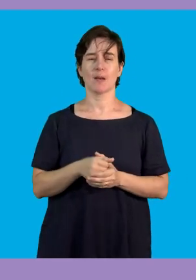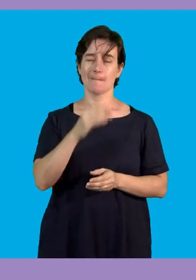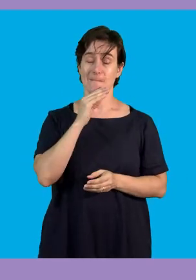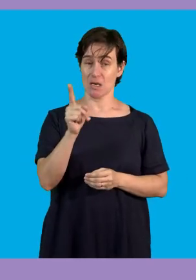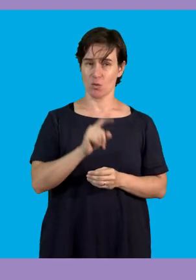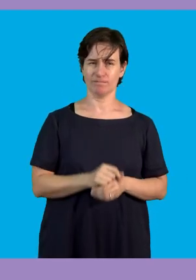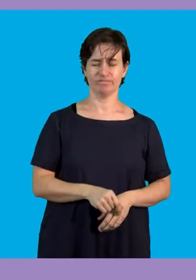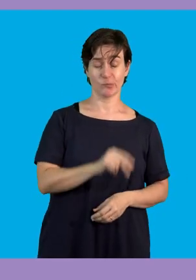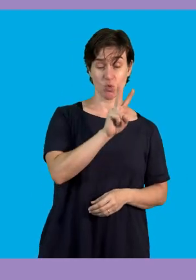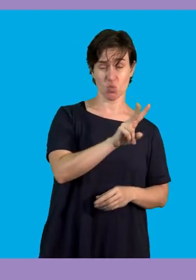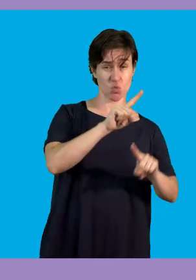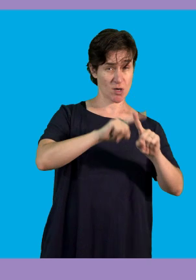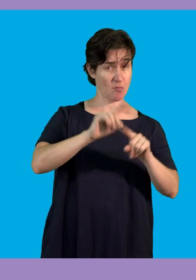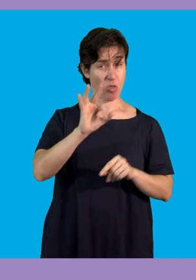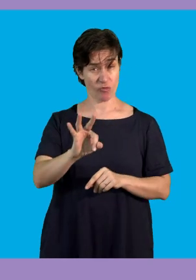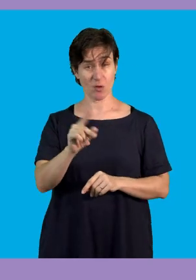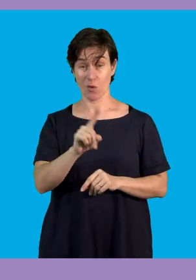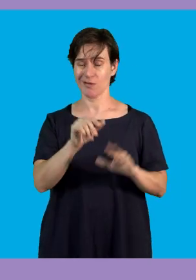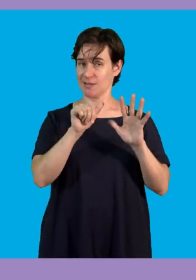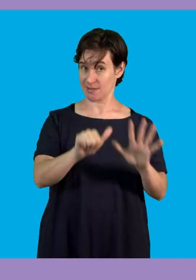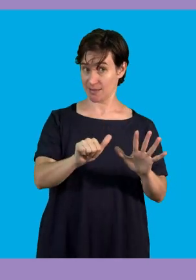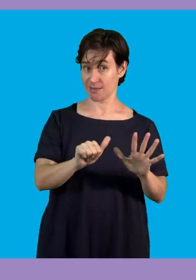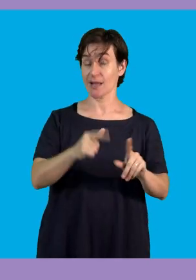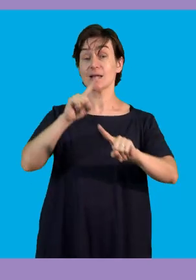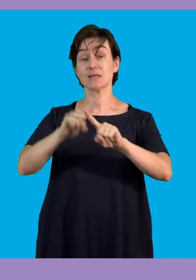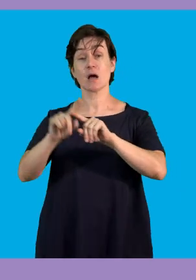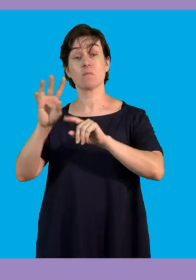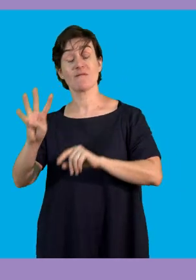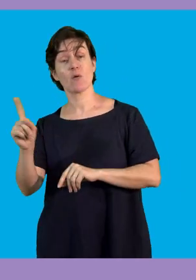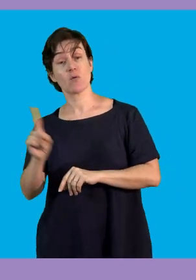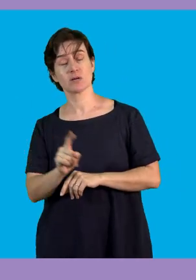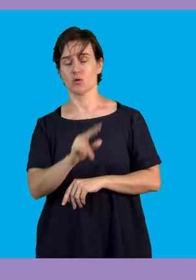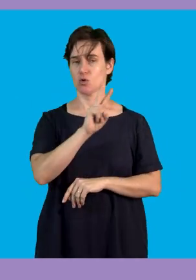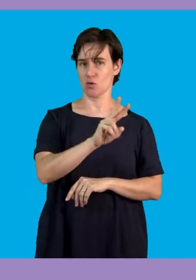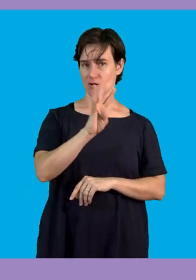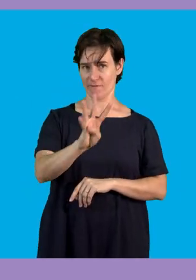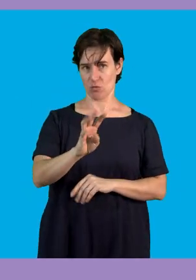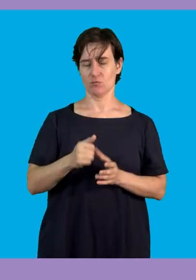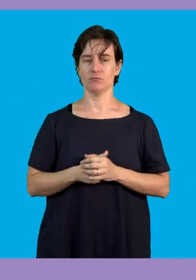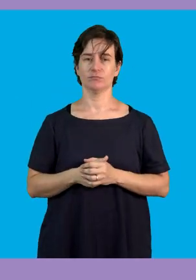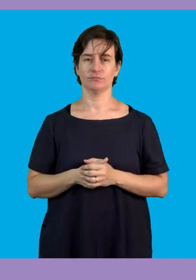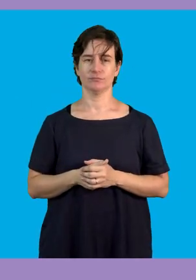then say 2 multiplied by 3, which is 6, multiplied by 4, which is 24.